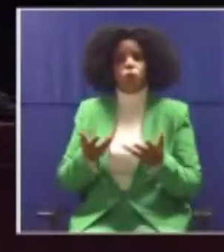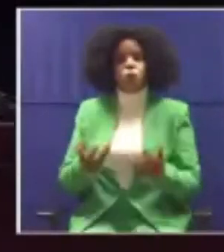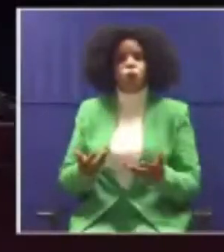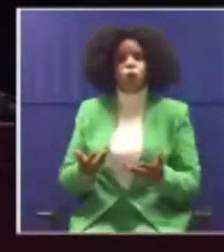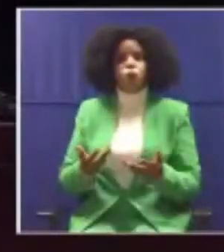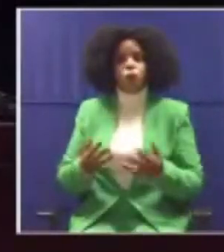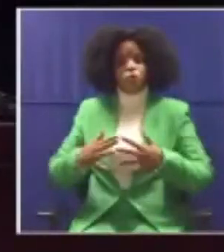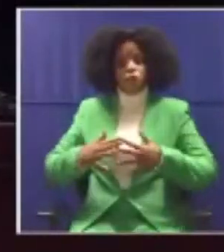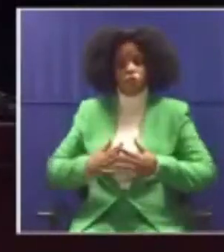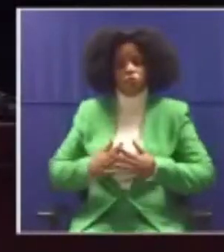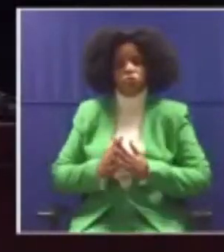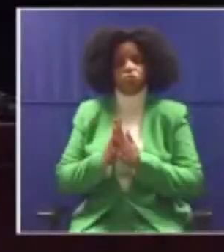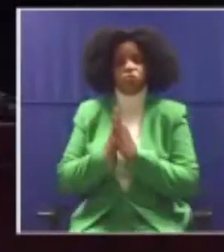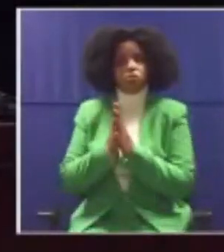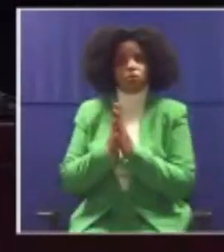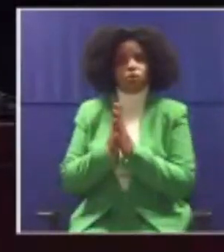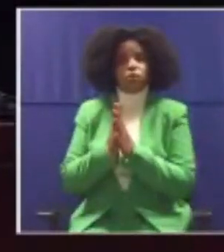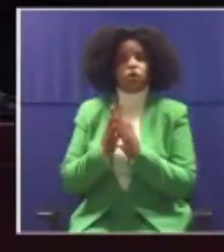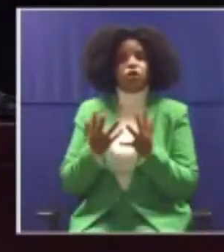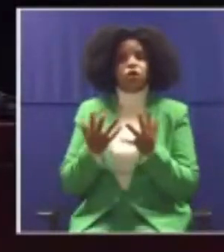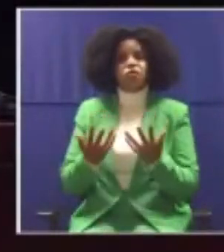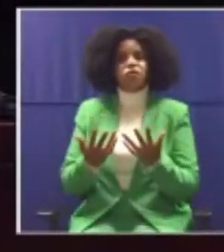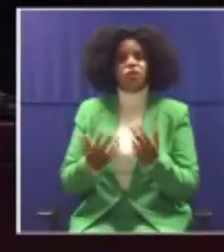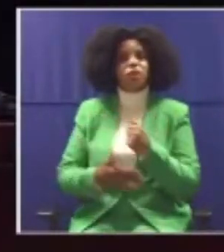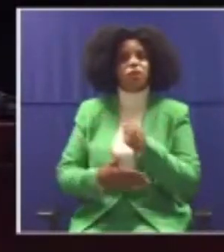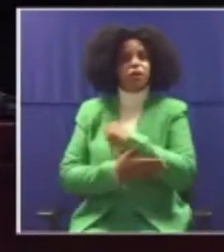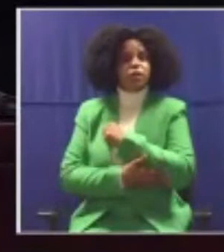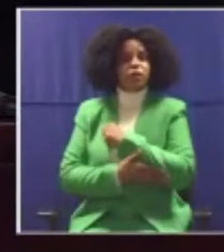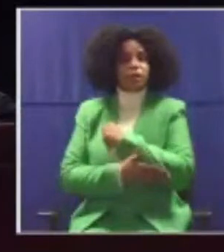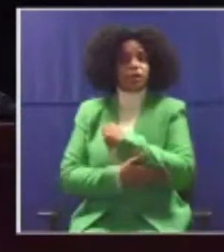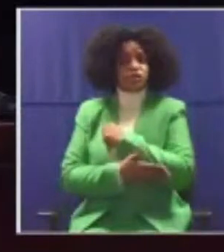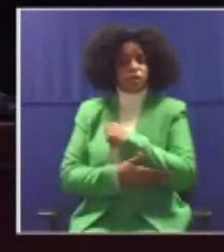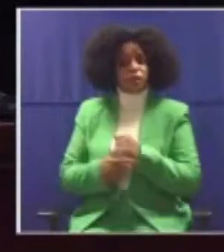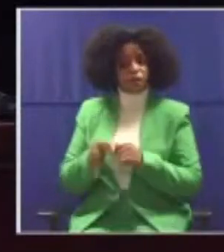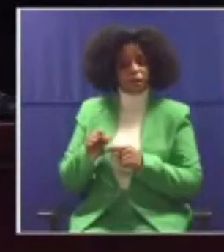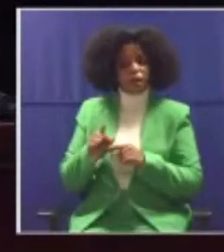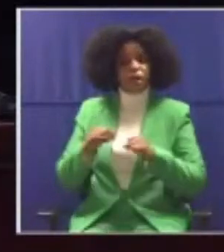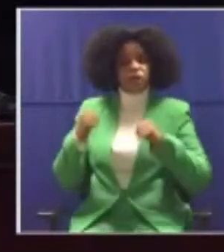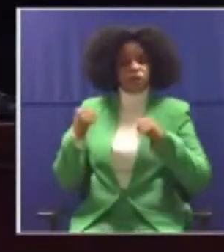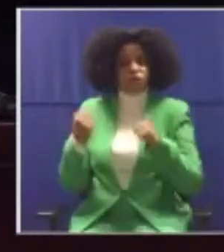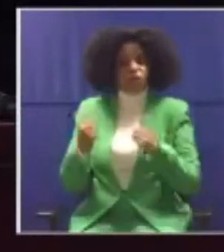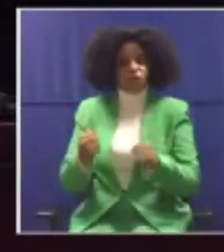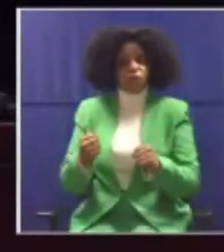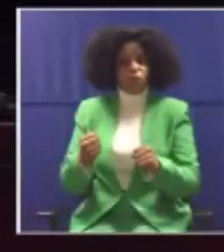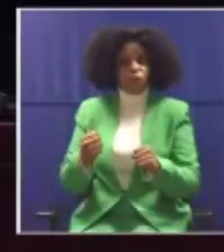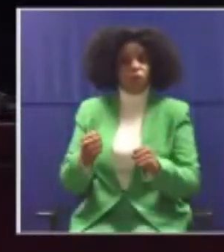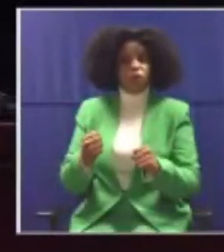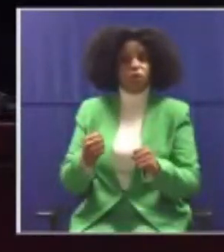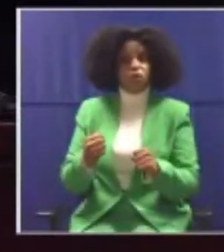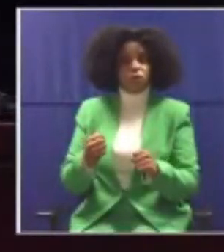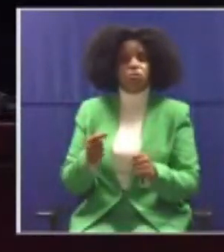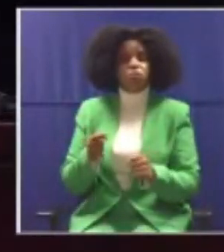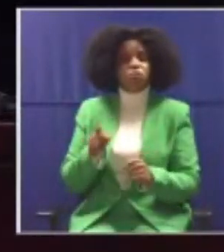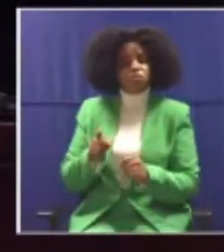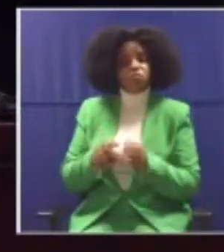nation, for a nation that is strong, that is able to